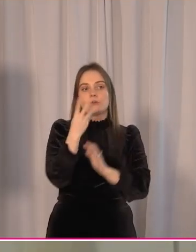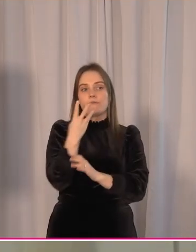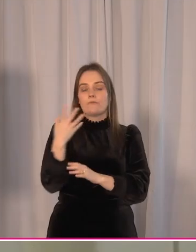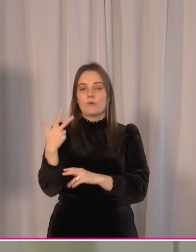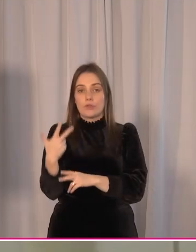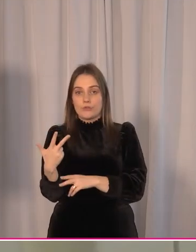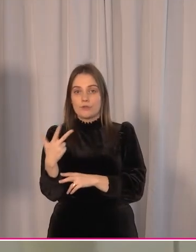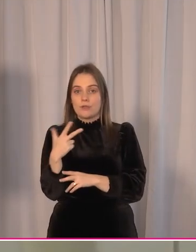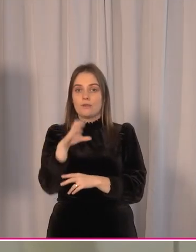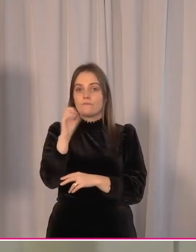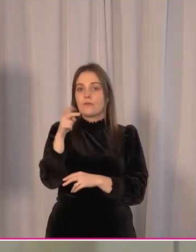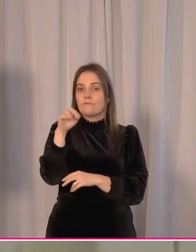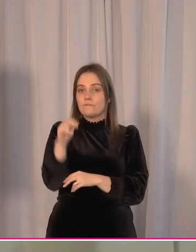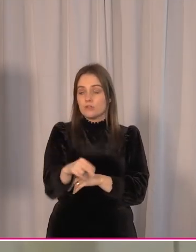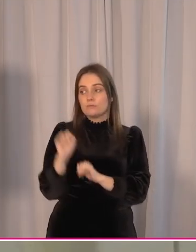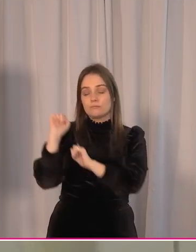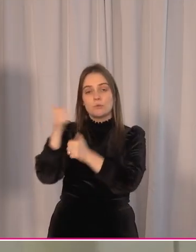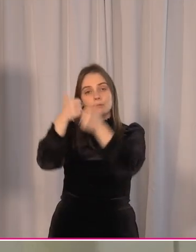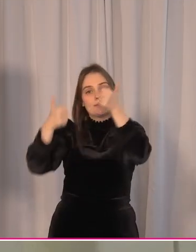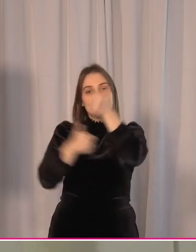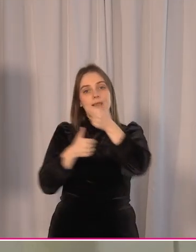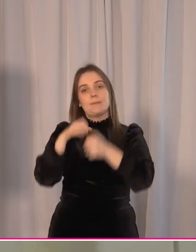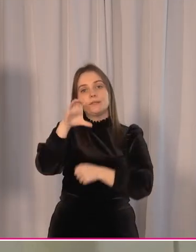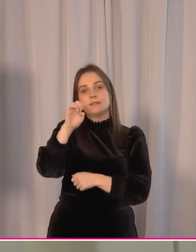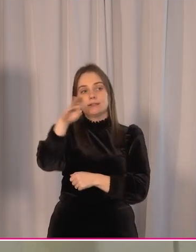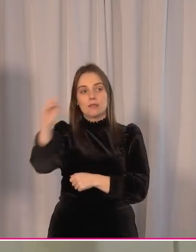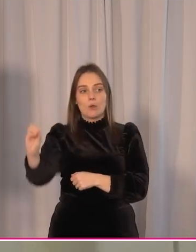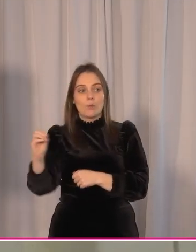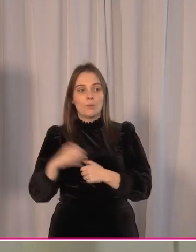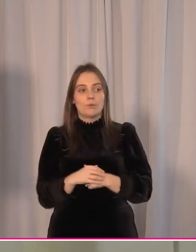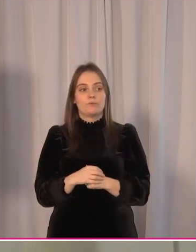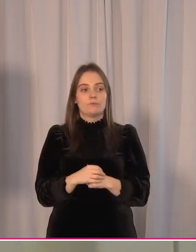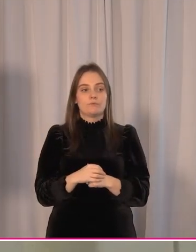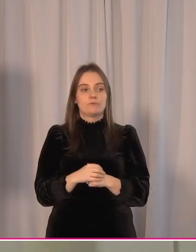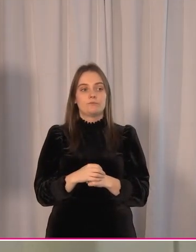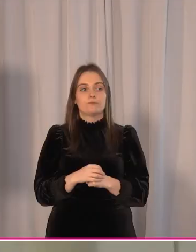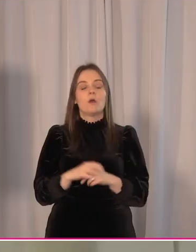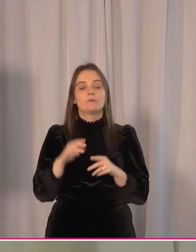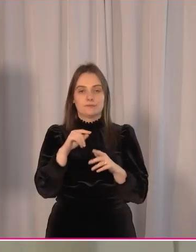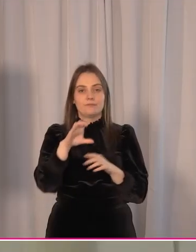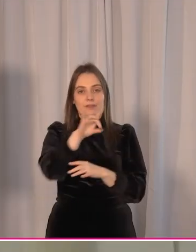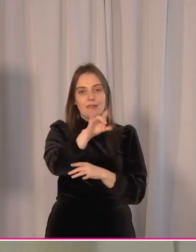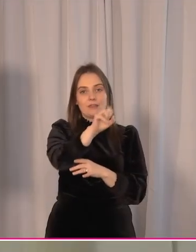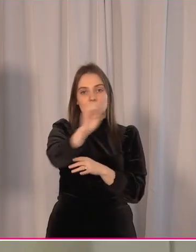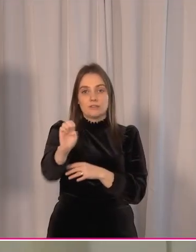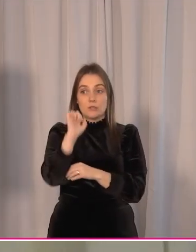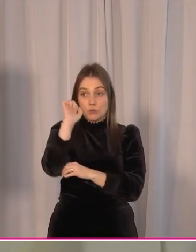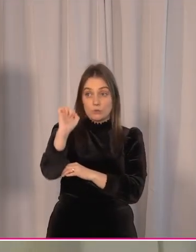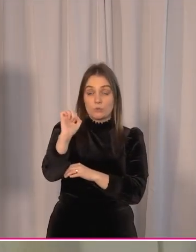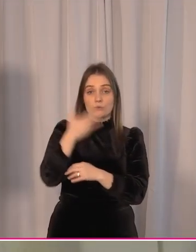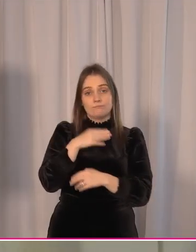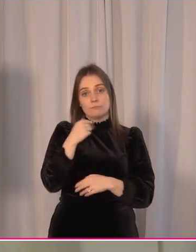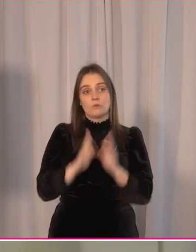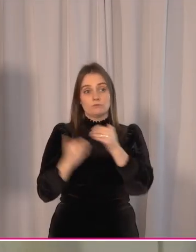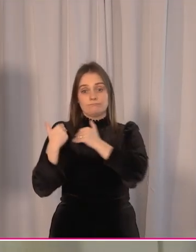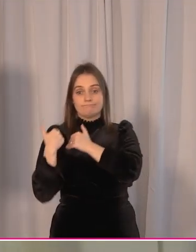Convention. And I think you, as Deputy CEO of the HSE, have a remit, and I don't think